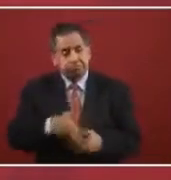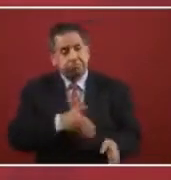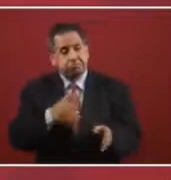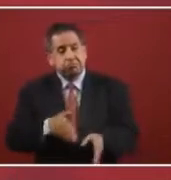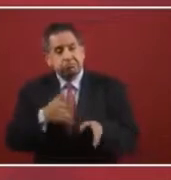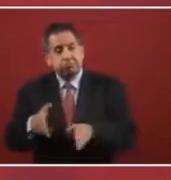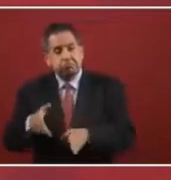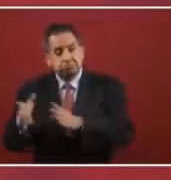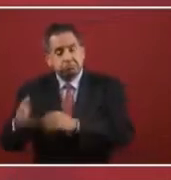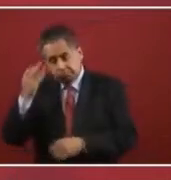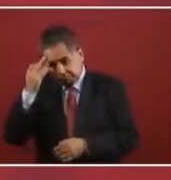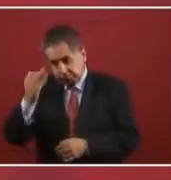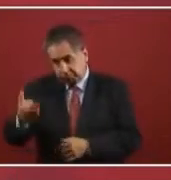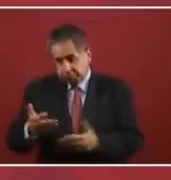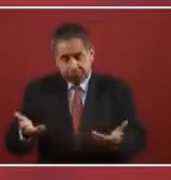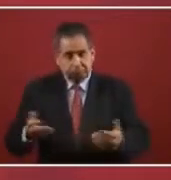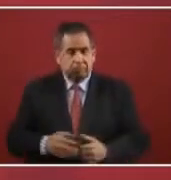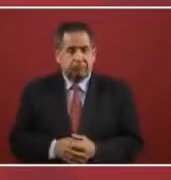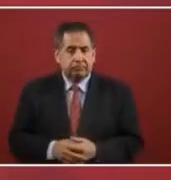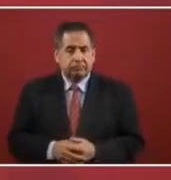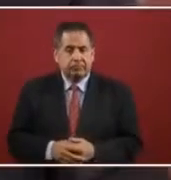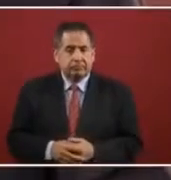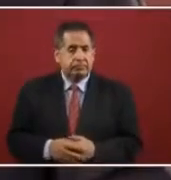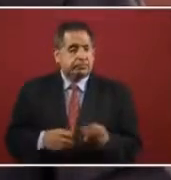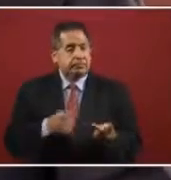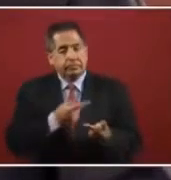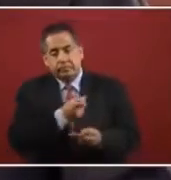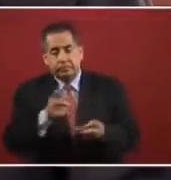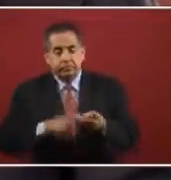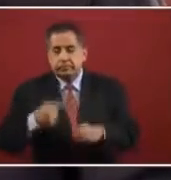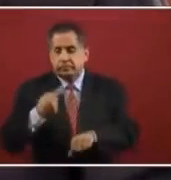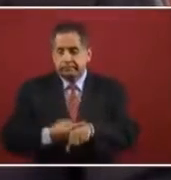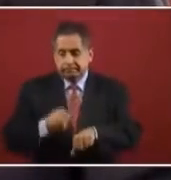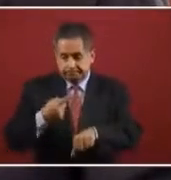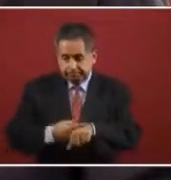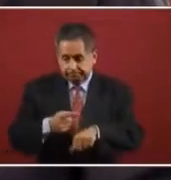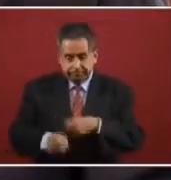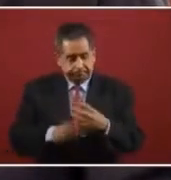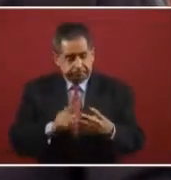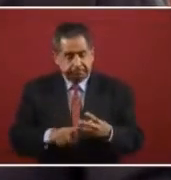sentenced and they're being held there, the ones that are ill,